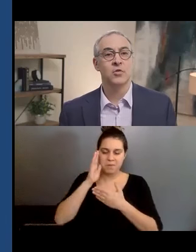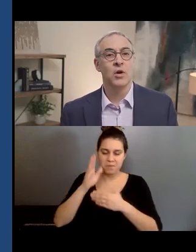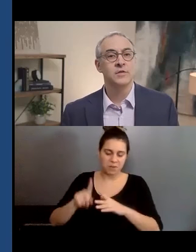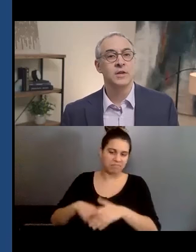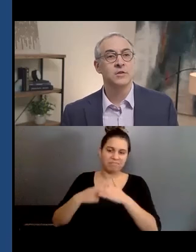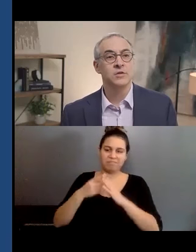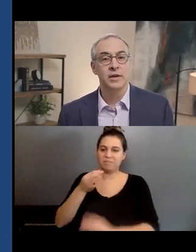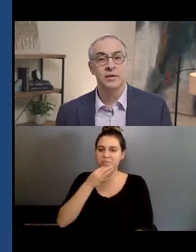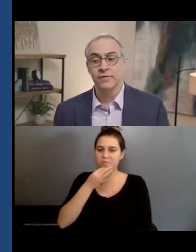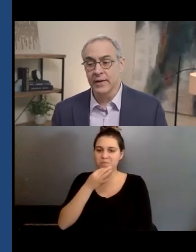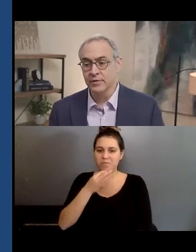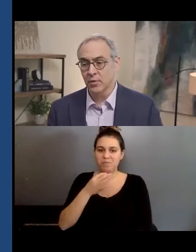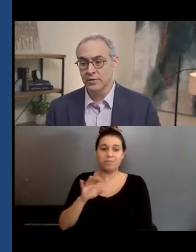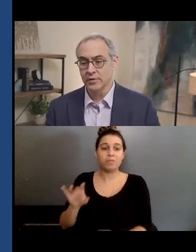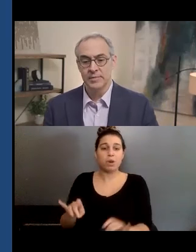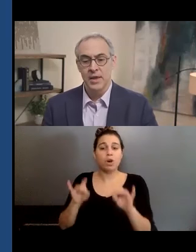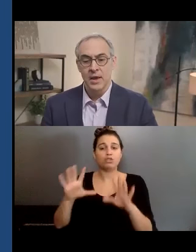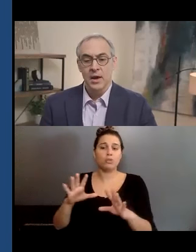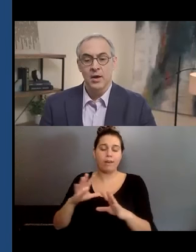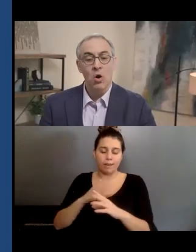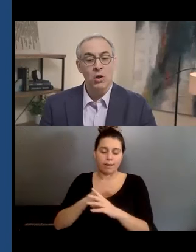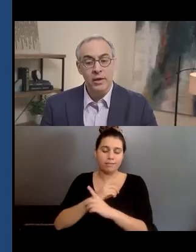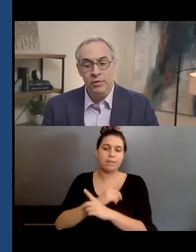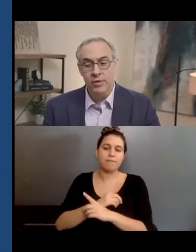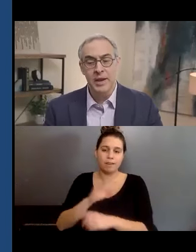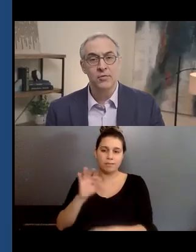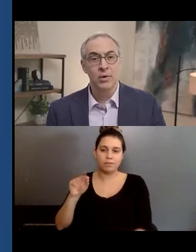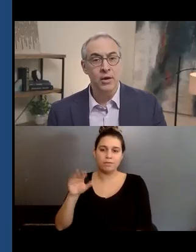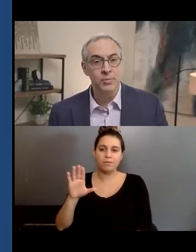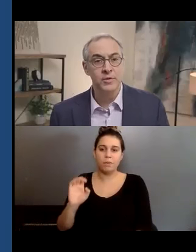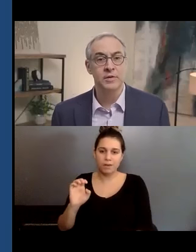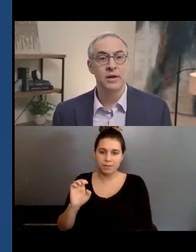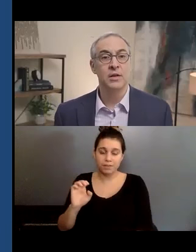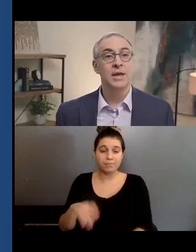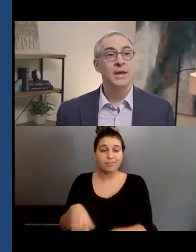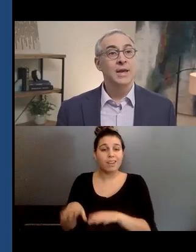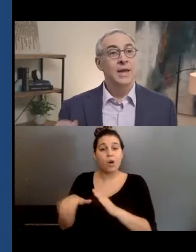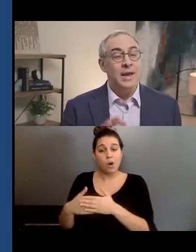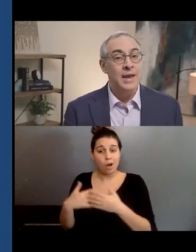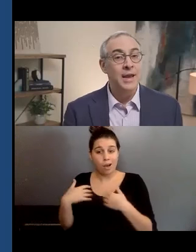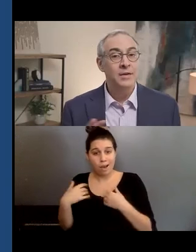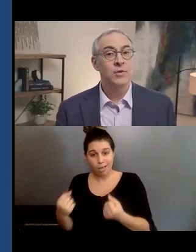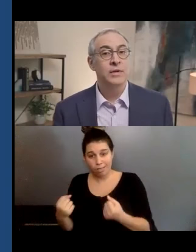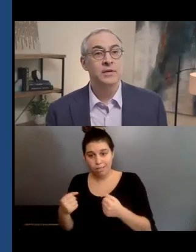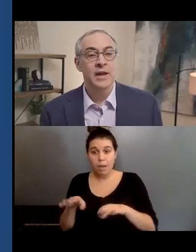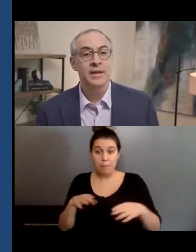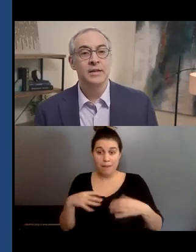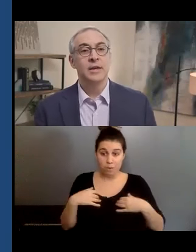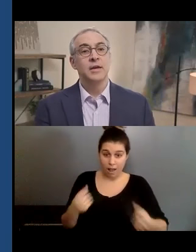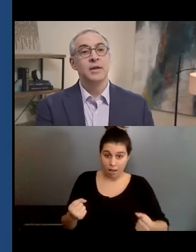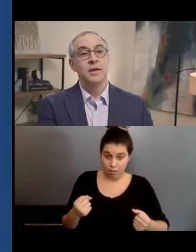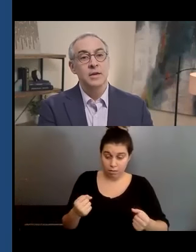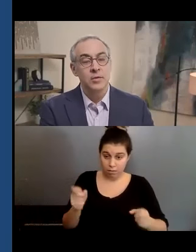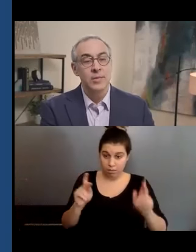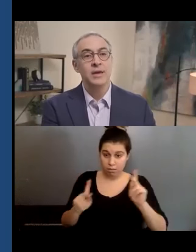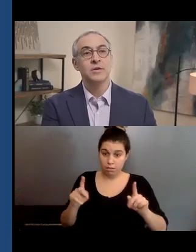is across the Australian Defence Force. All health and behavioral health personnel, and really